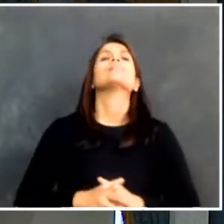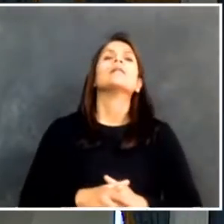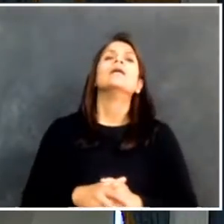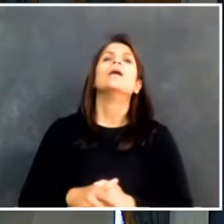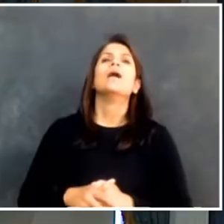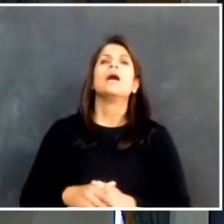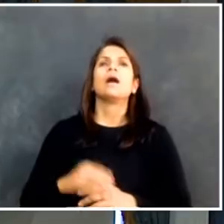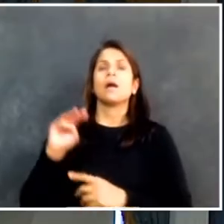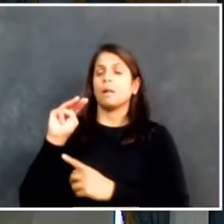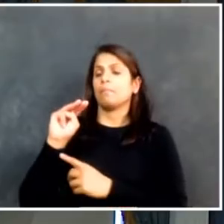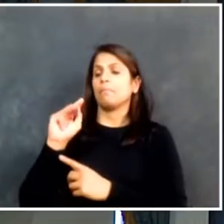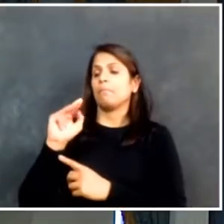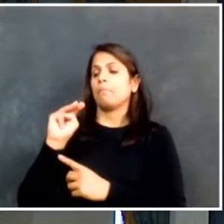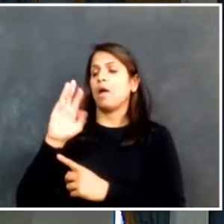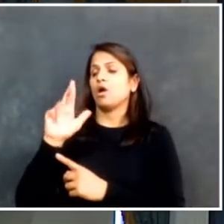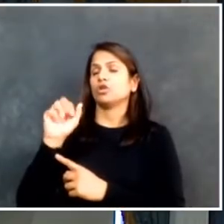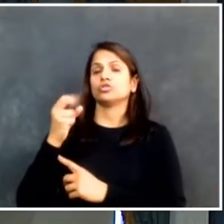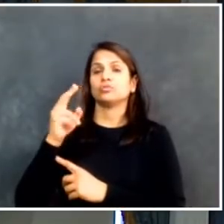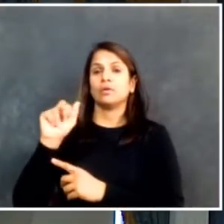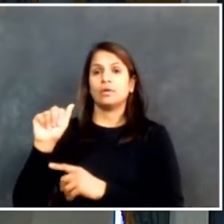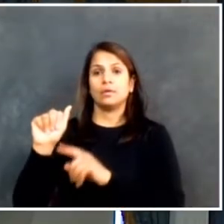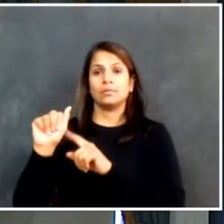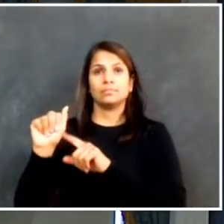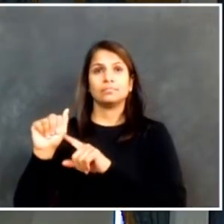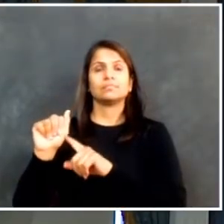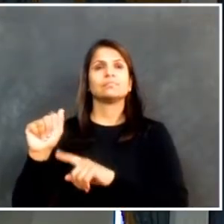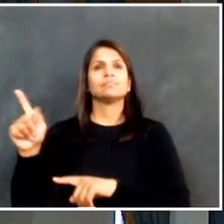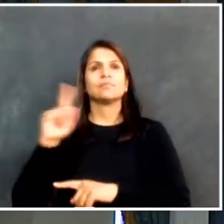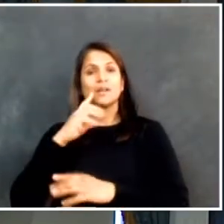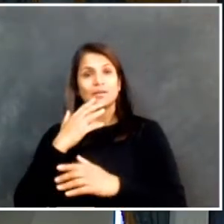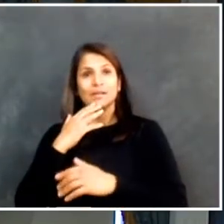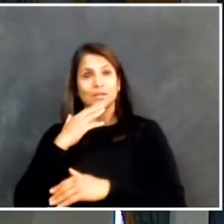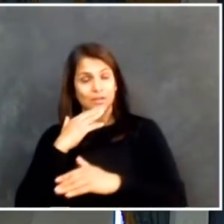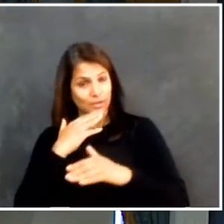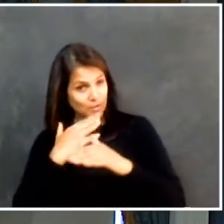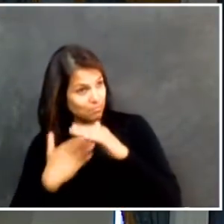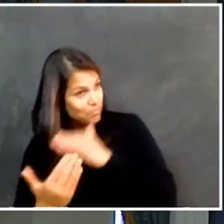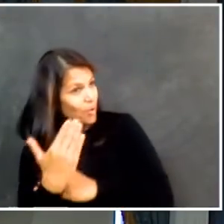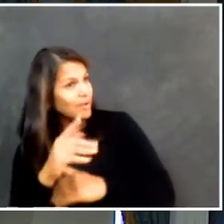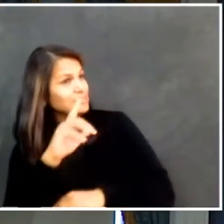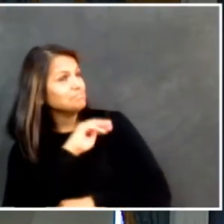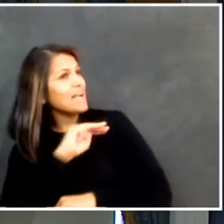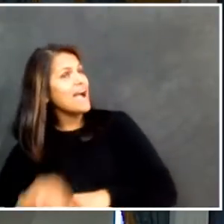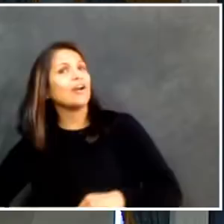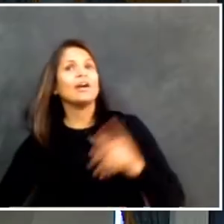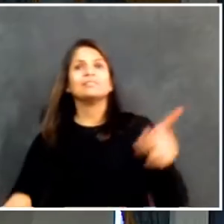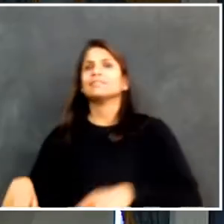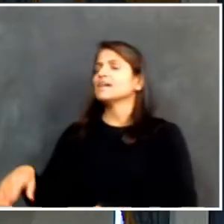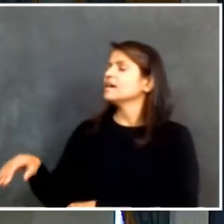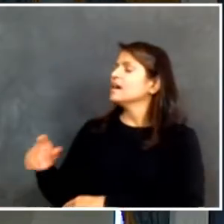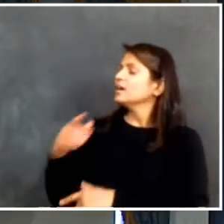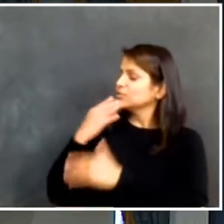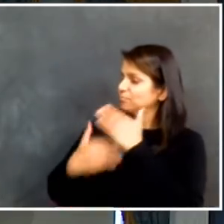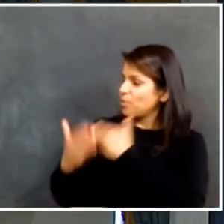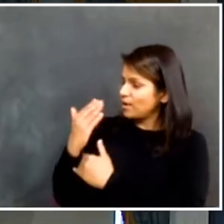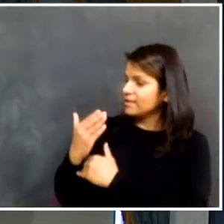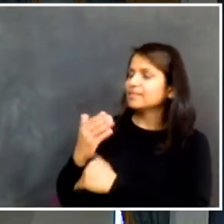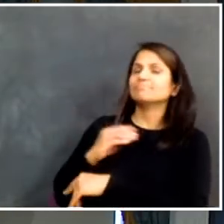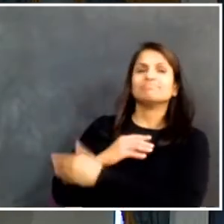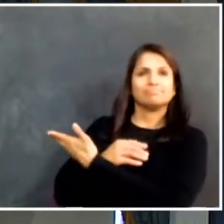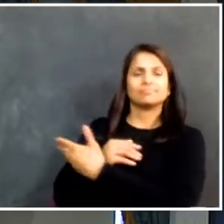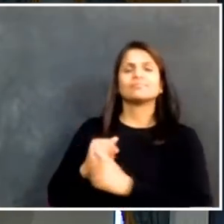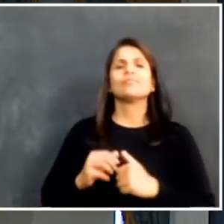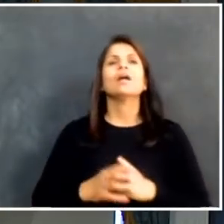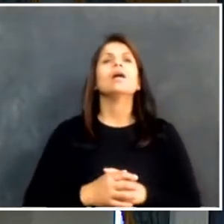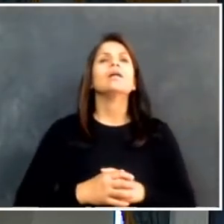I'm good. I have a two-part question having to do with your food announcement today. The first is this. Since